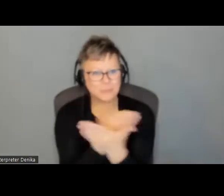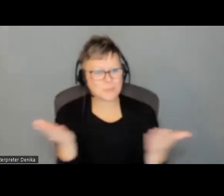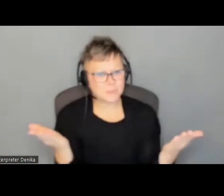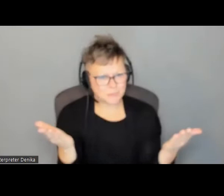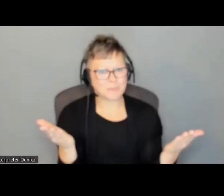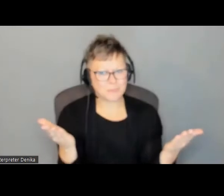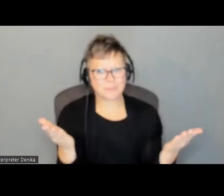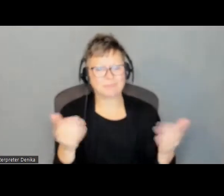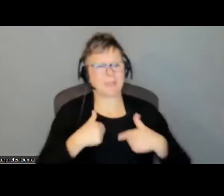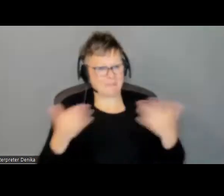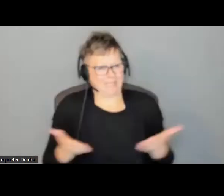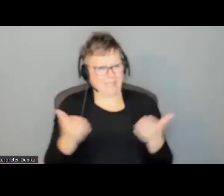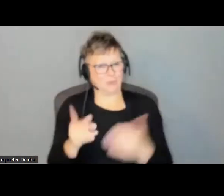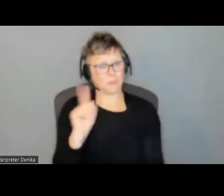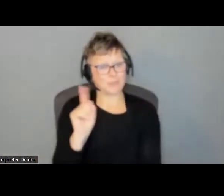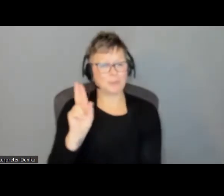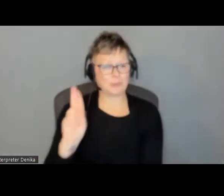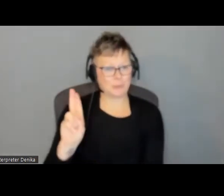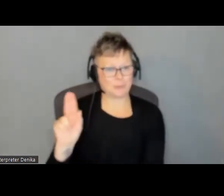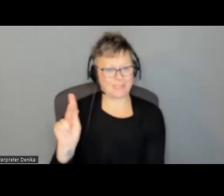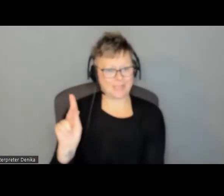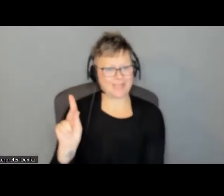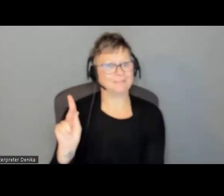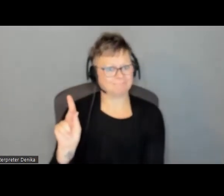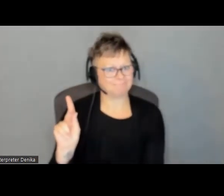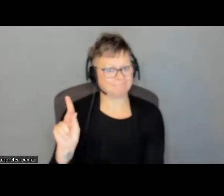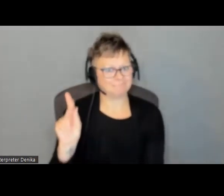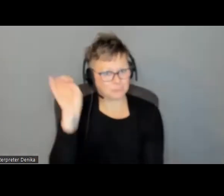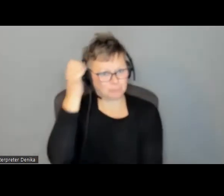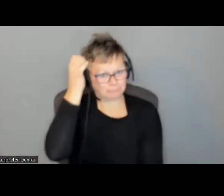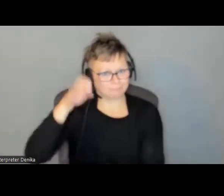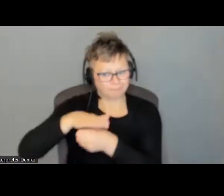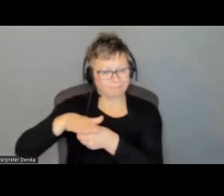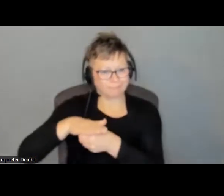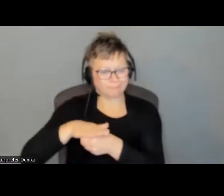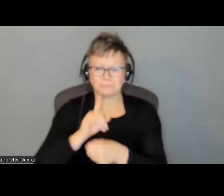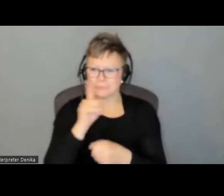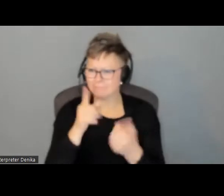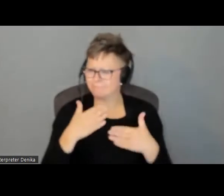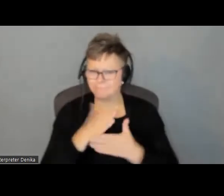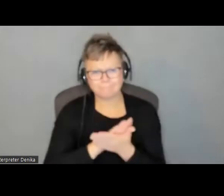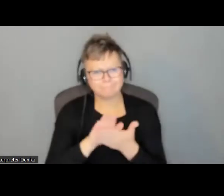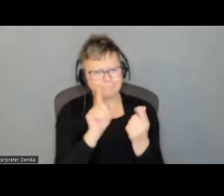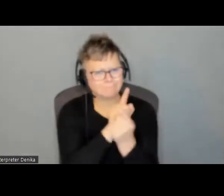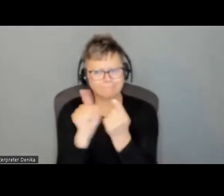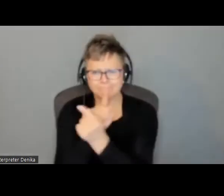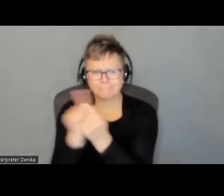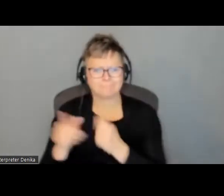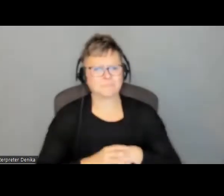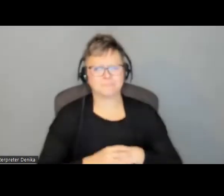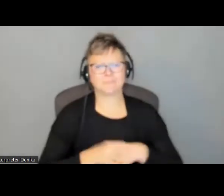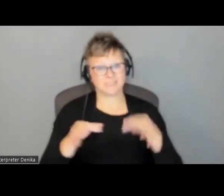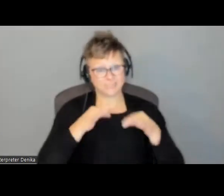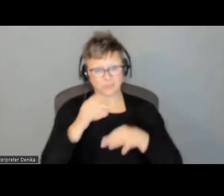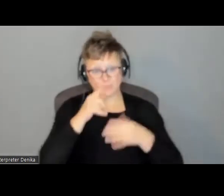the UK at the moment, but it's a great pleasure to meet up with you. In terms of description, I think I had